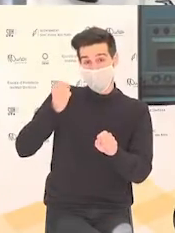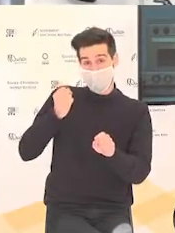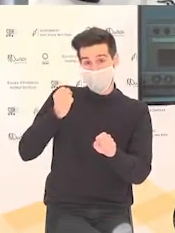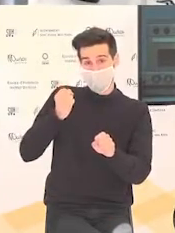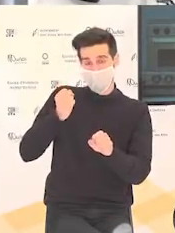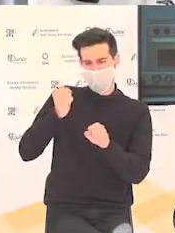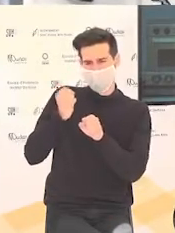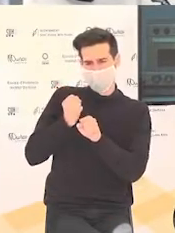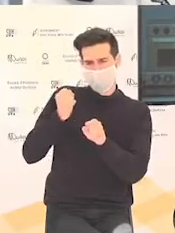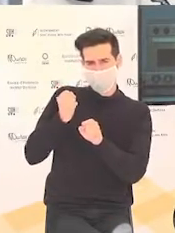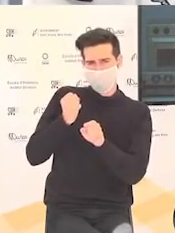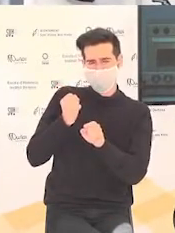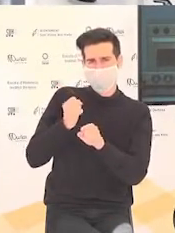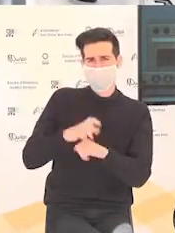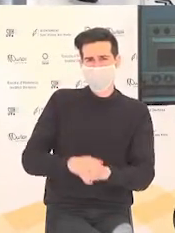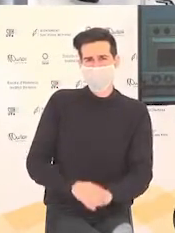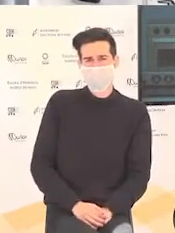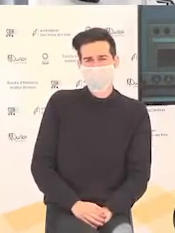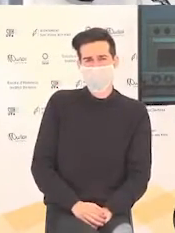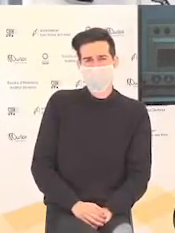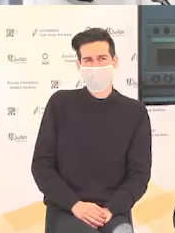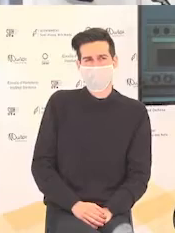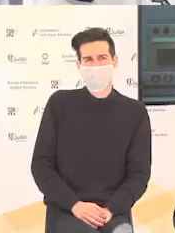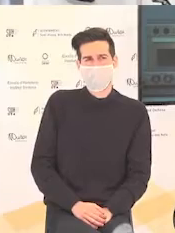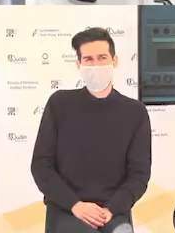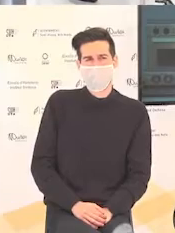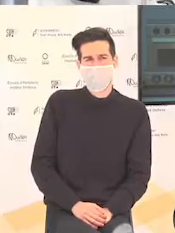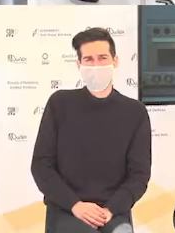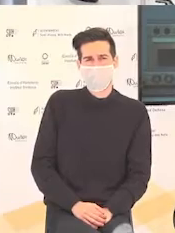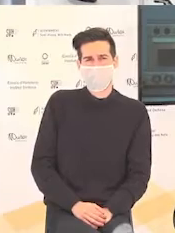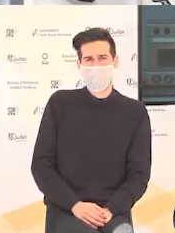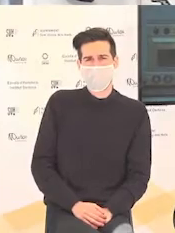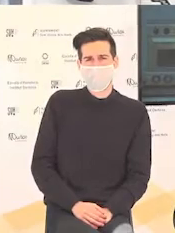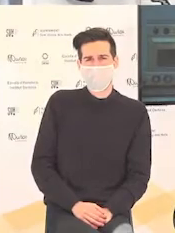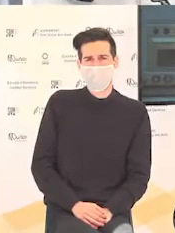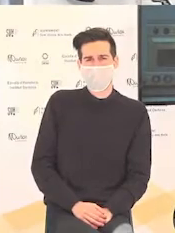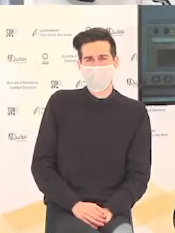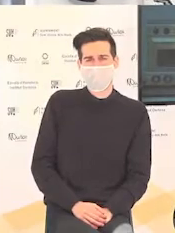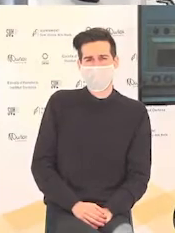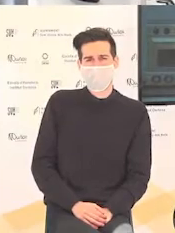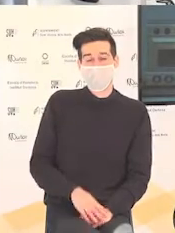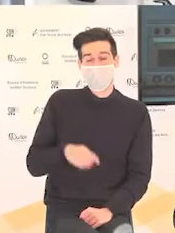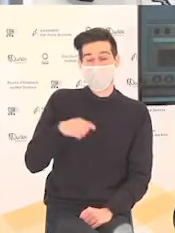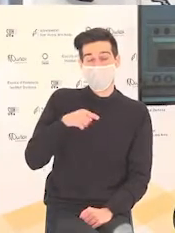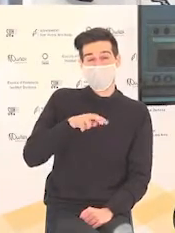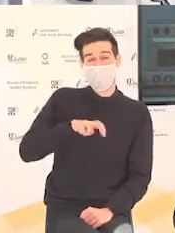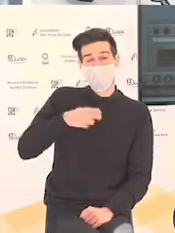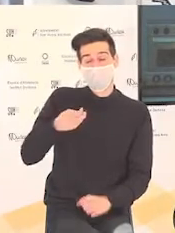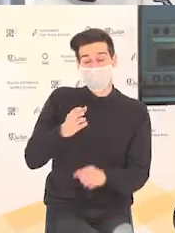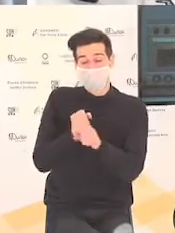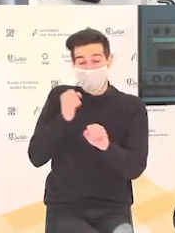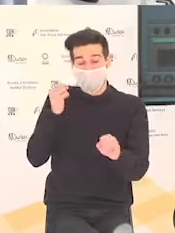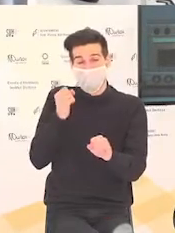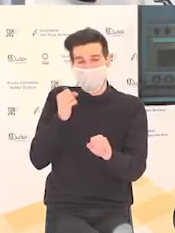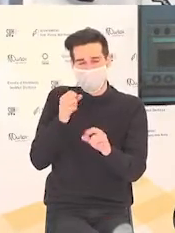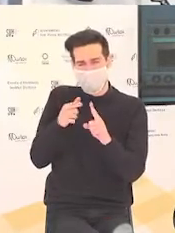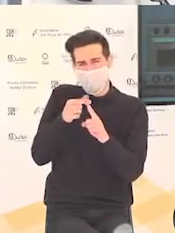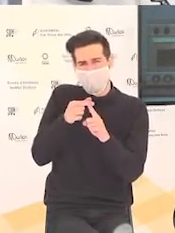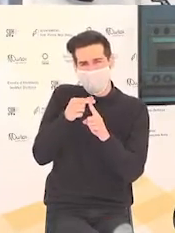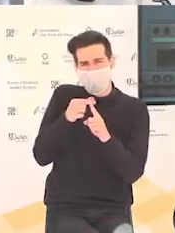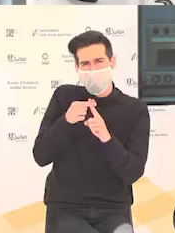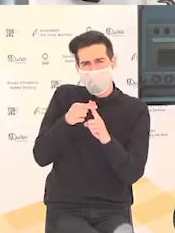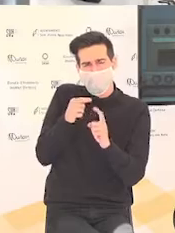aquí. I've got a very small piping bag here, number 6 tip. Very small. Tengo aquí una manga con una punta muy pequeña, número